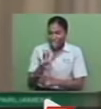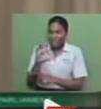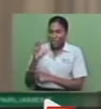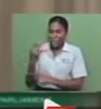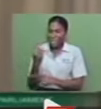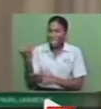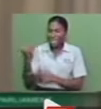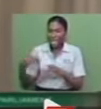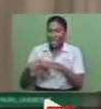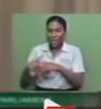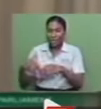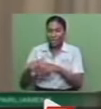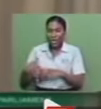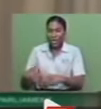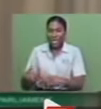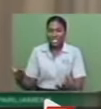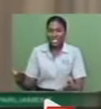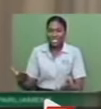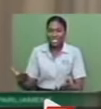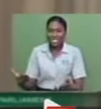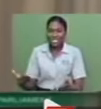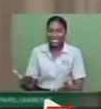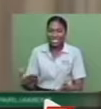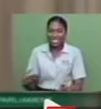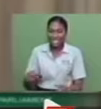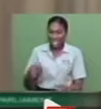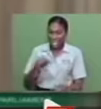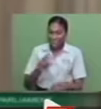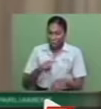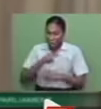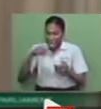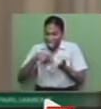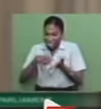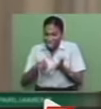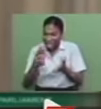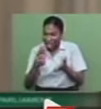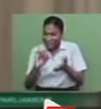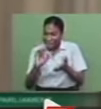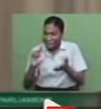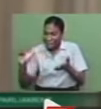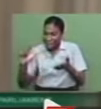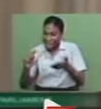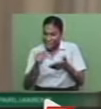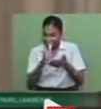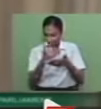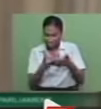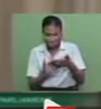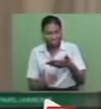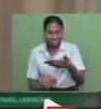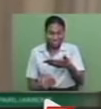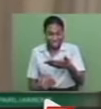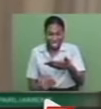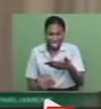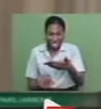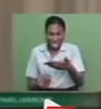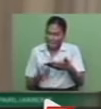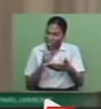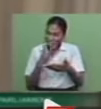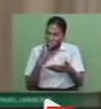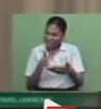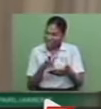in the draft, in the bill. And it is numbers in the bill that the Parliament will approve. So tell us, where is